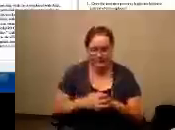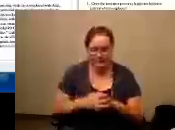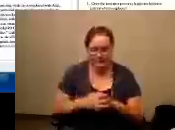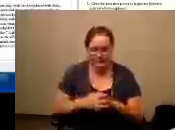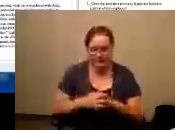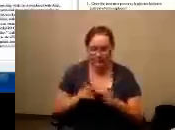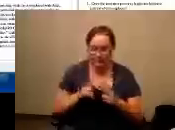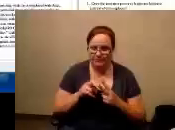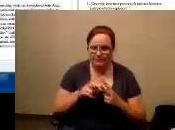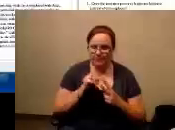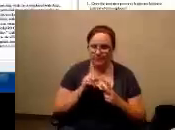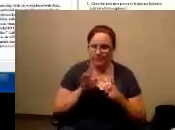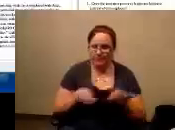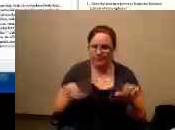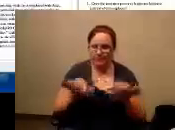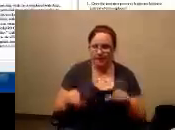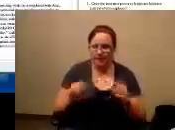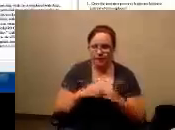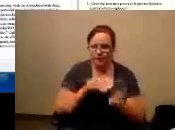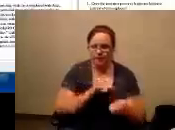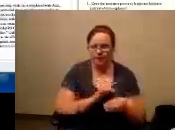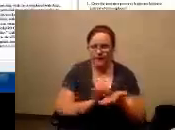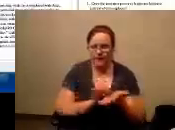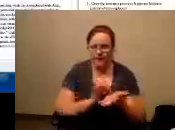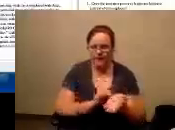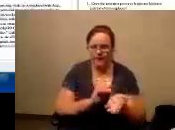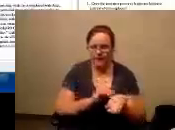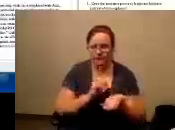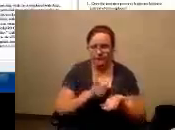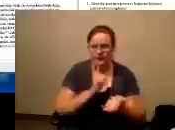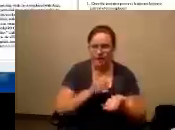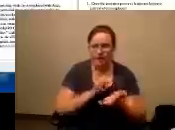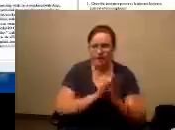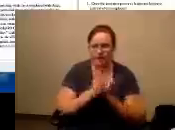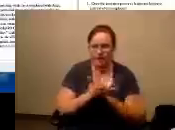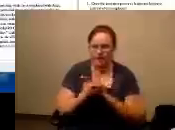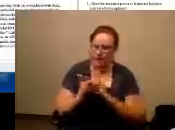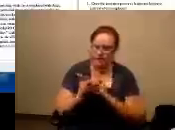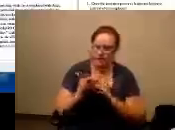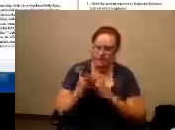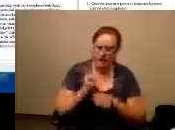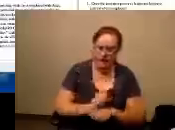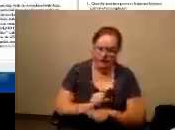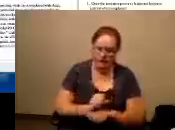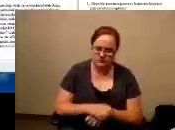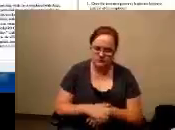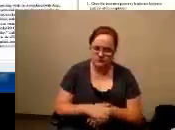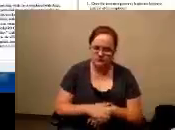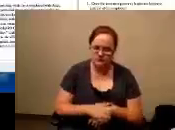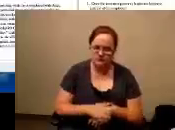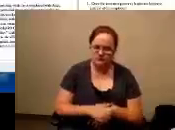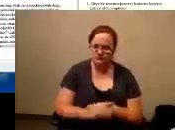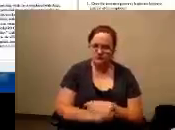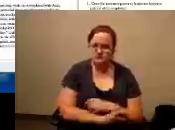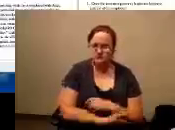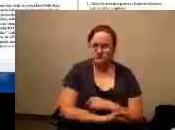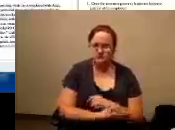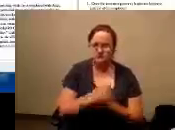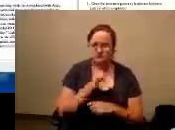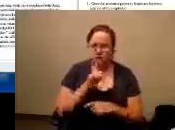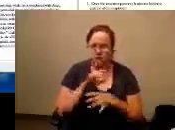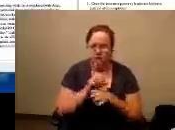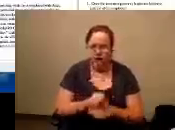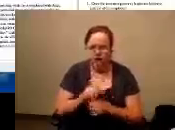These are very common with doctors, medical doctors. They are becoming, or have been for a while, common with accountants. They are common